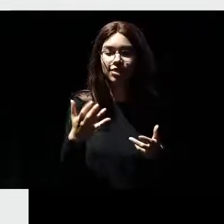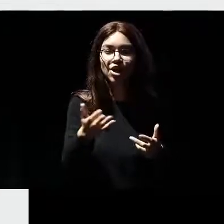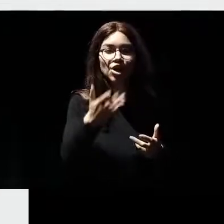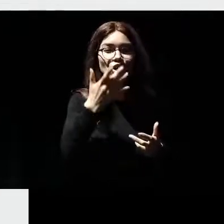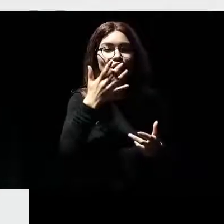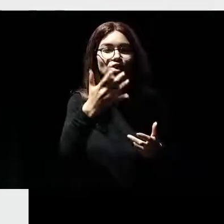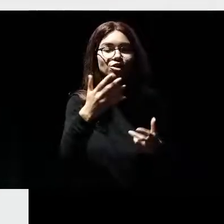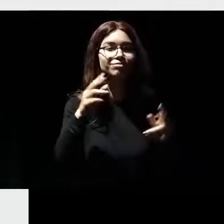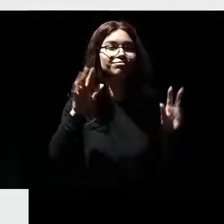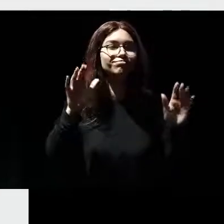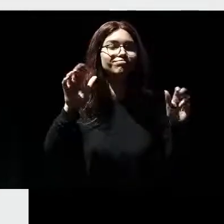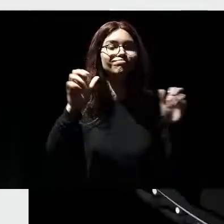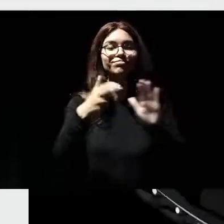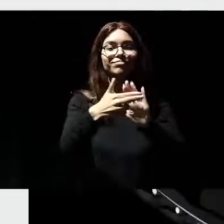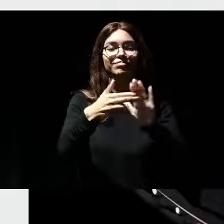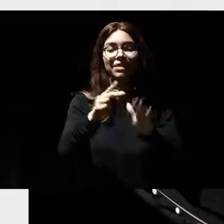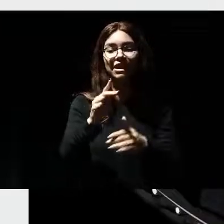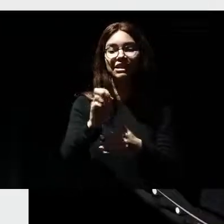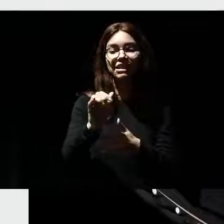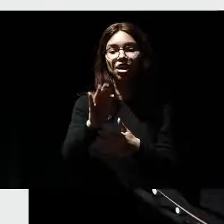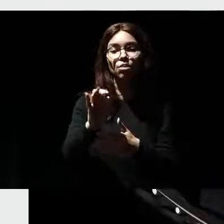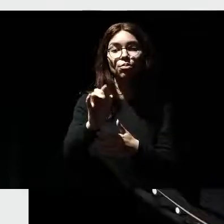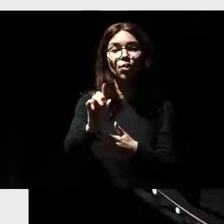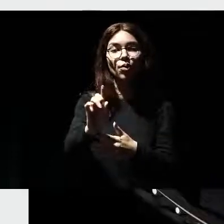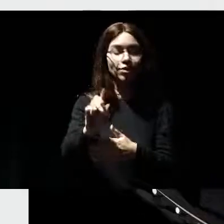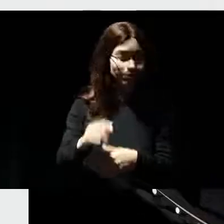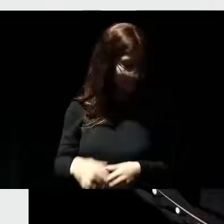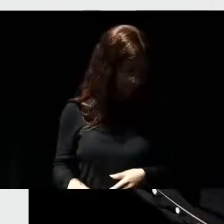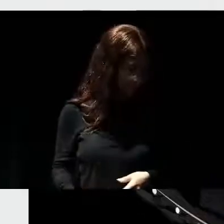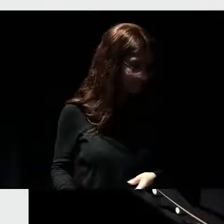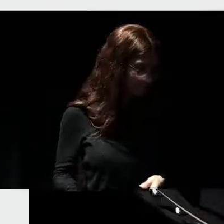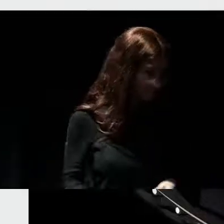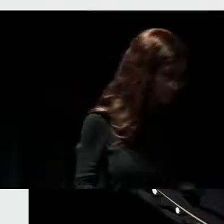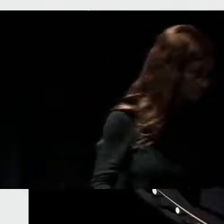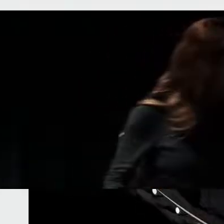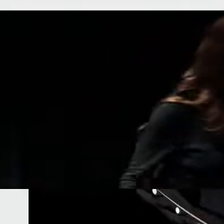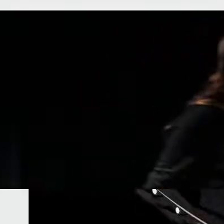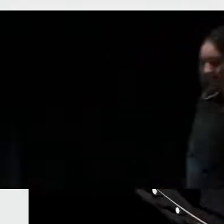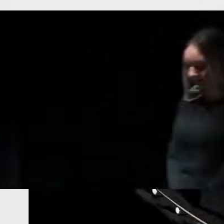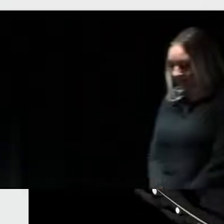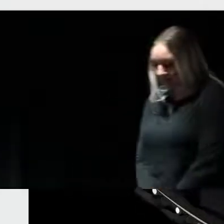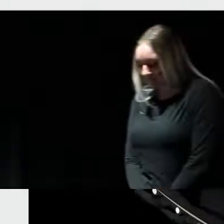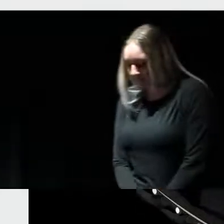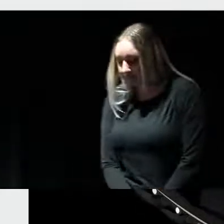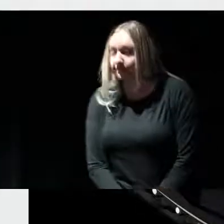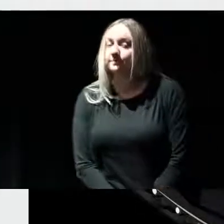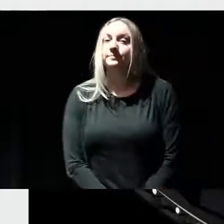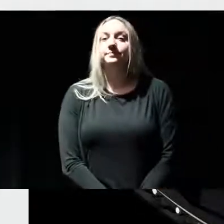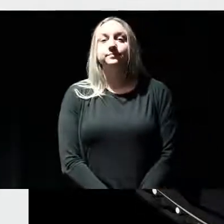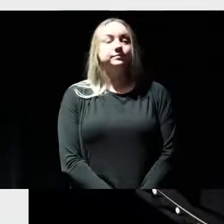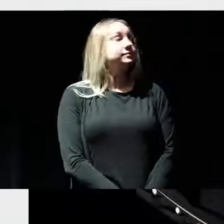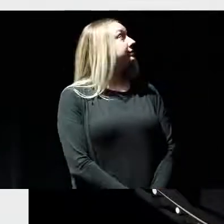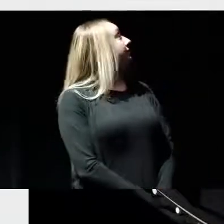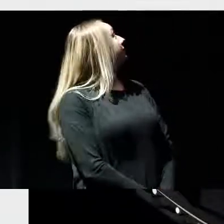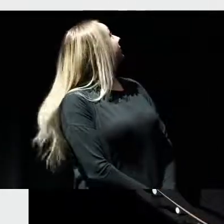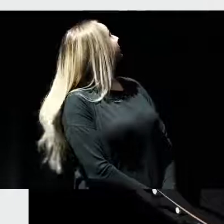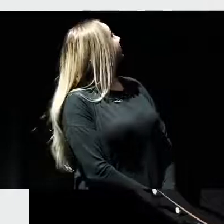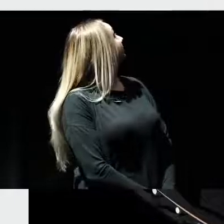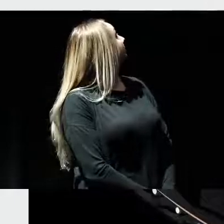color keyboard as a part of its quality. The inside of the hall is